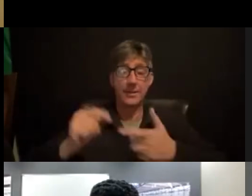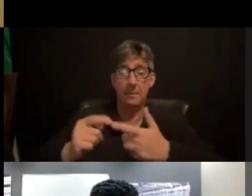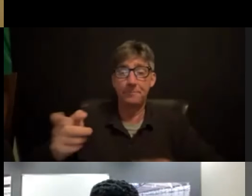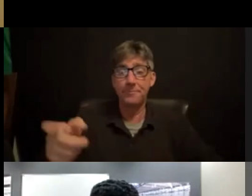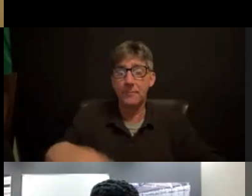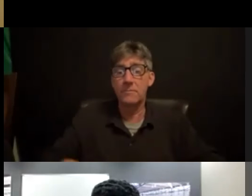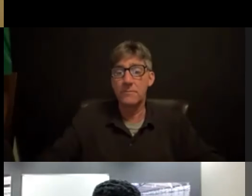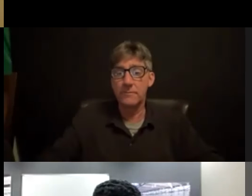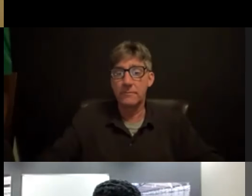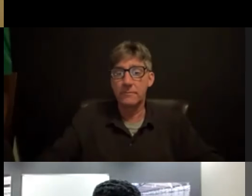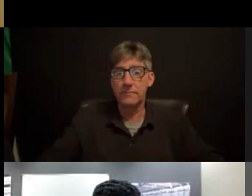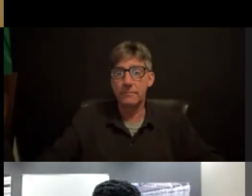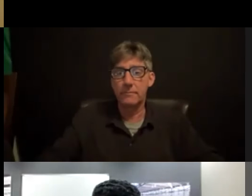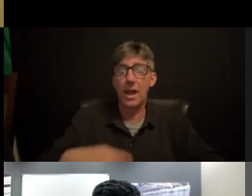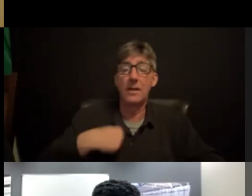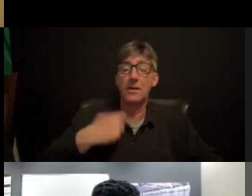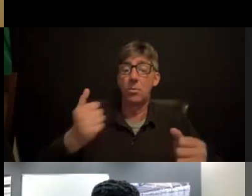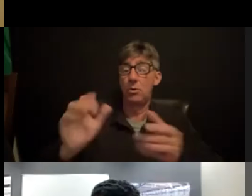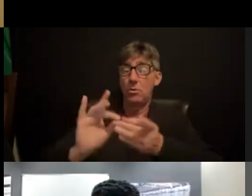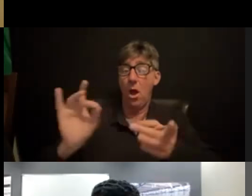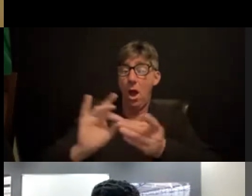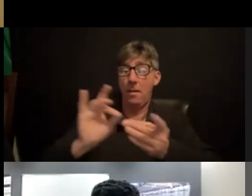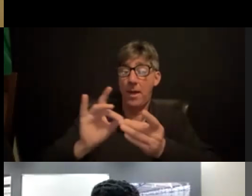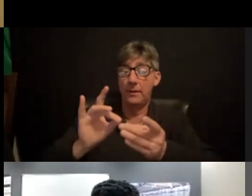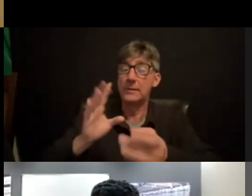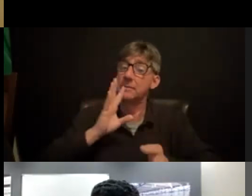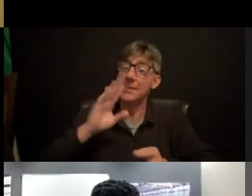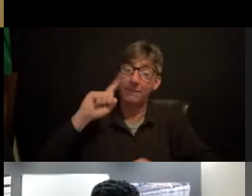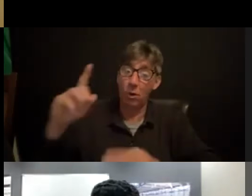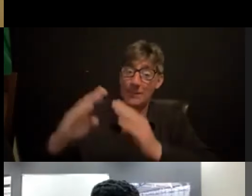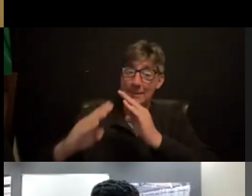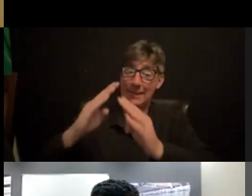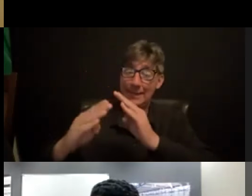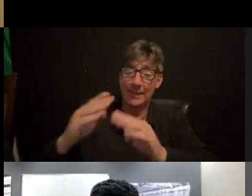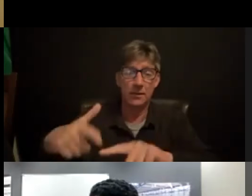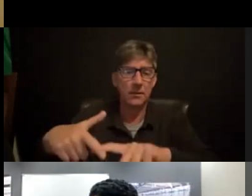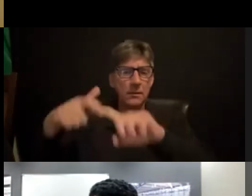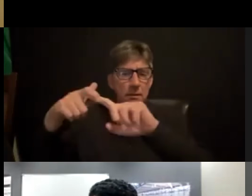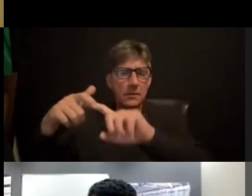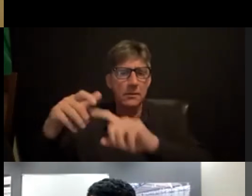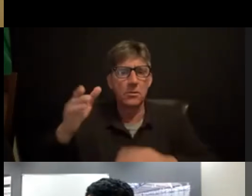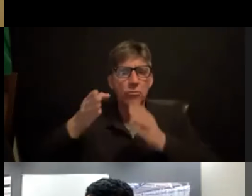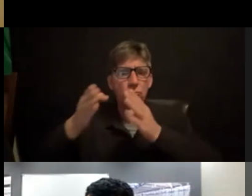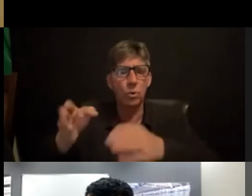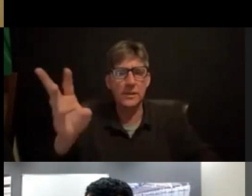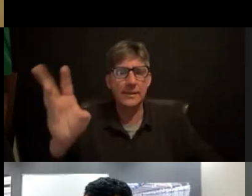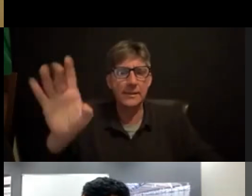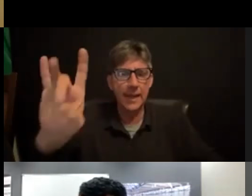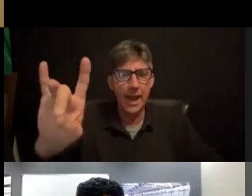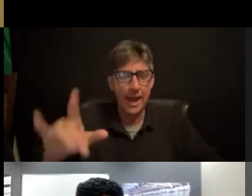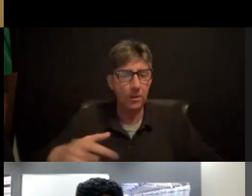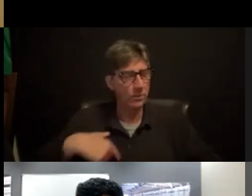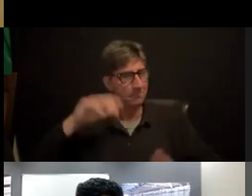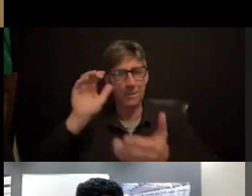to, comment specifically on behalf of the city about the suspension of the Route 68. We continue to believe that this suspension